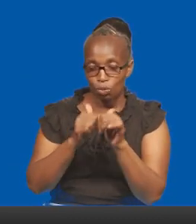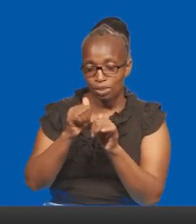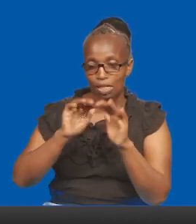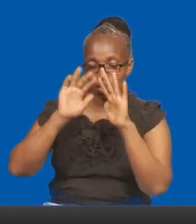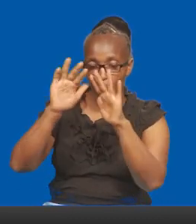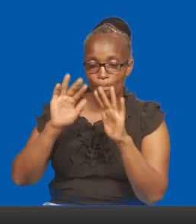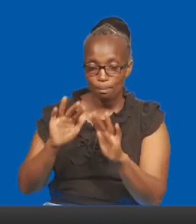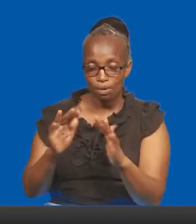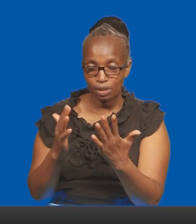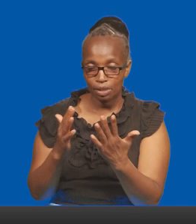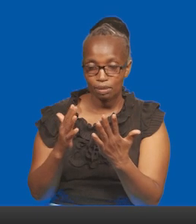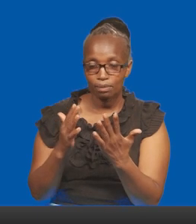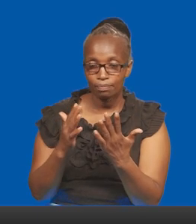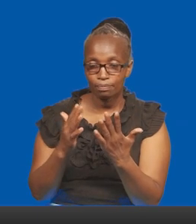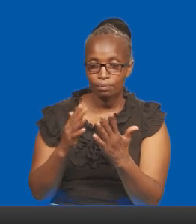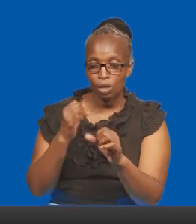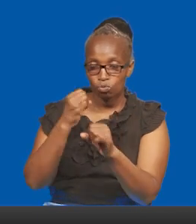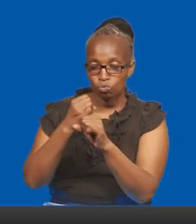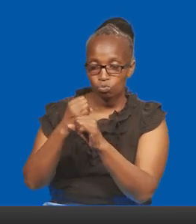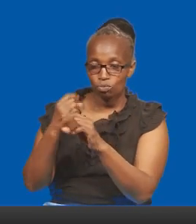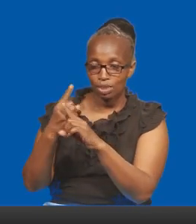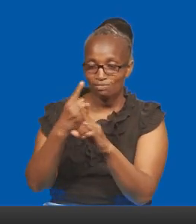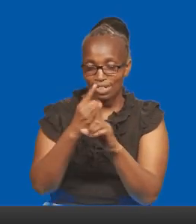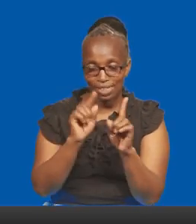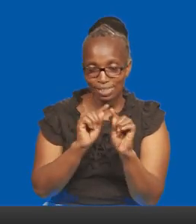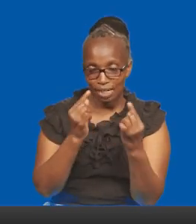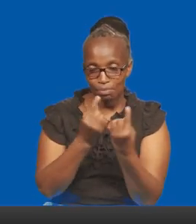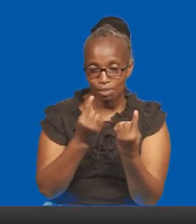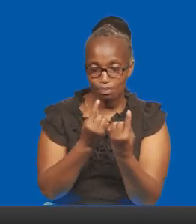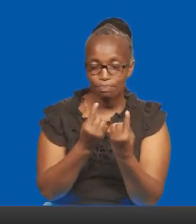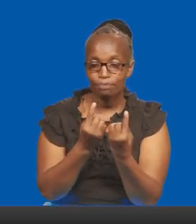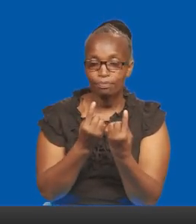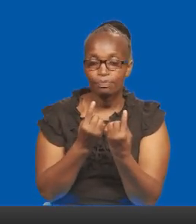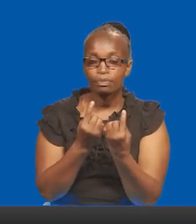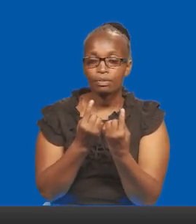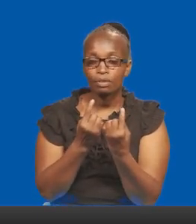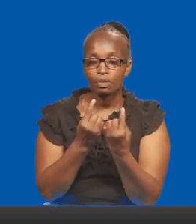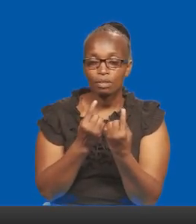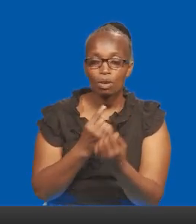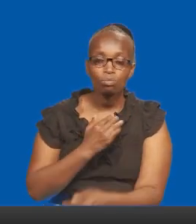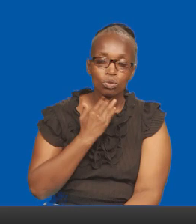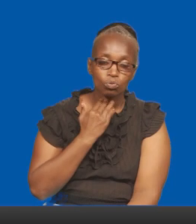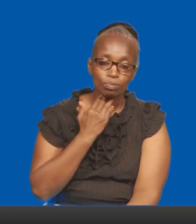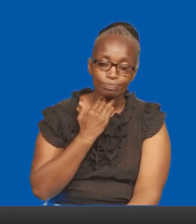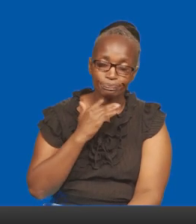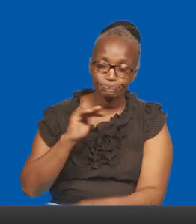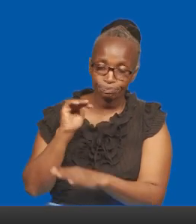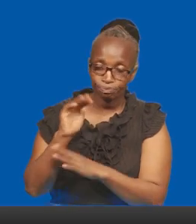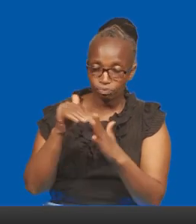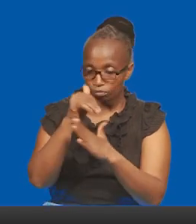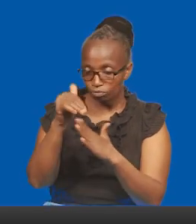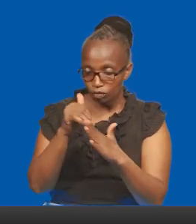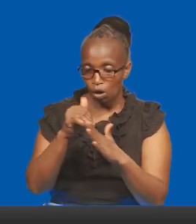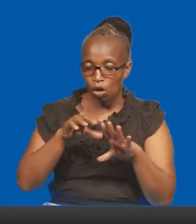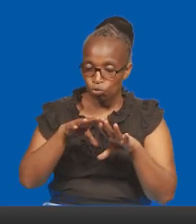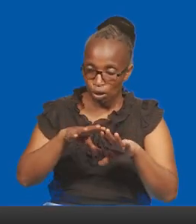skills necessary for the execution of your respective duties and responsibilities. Therefore, you